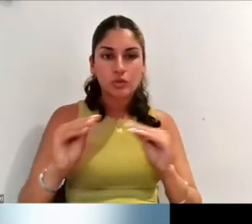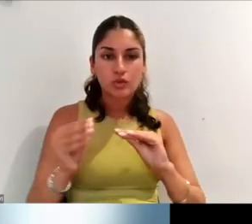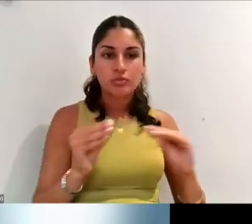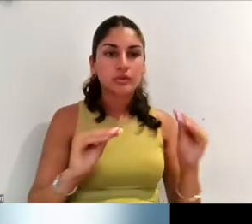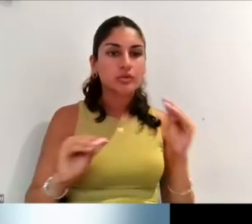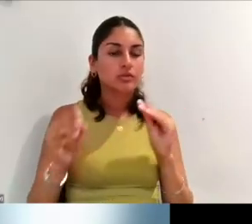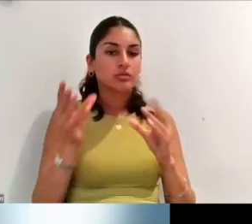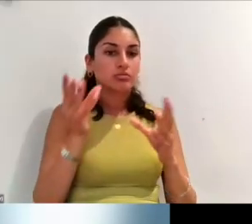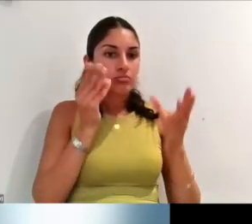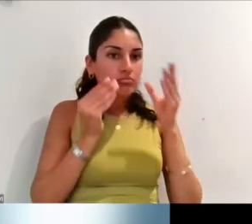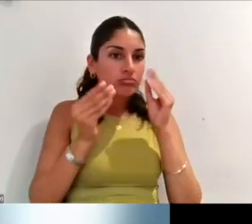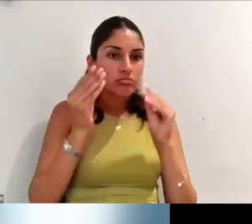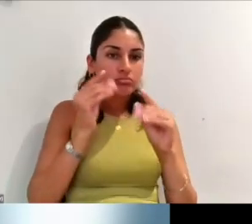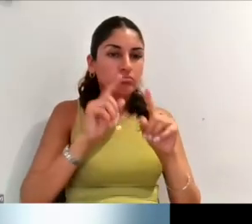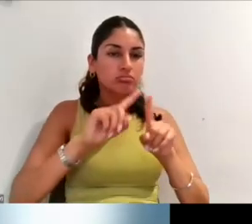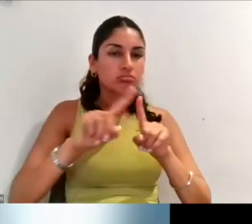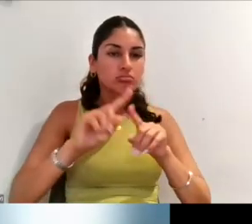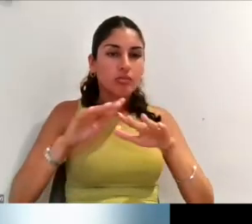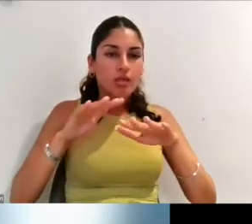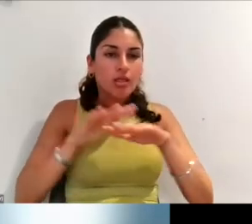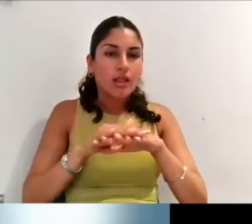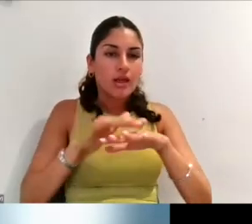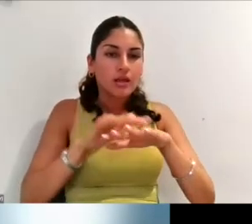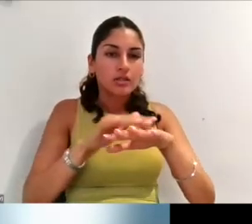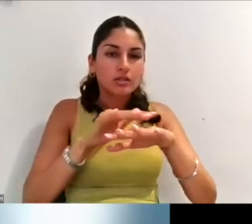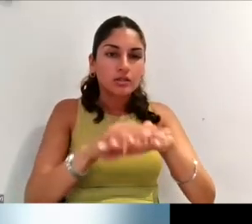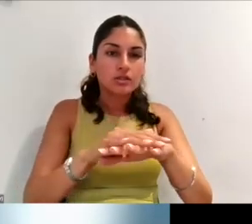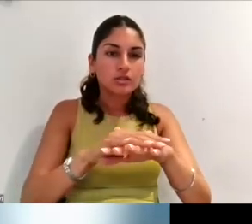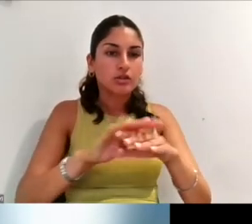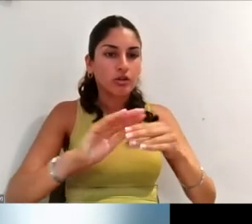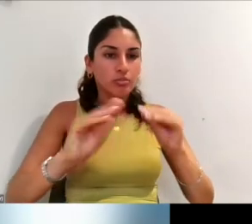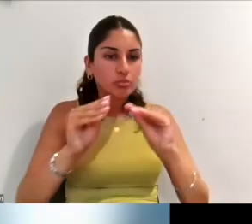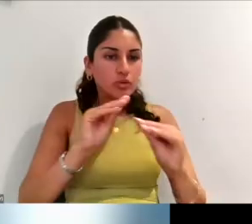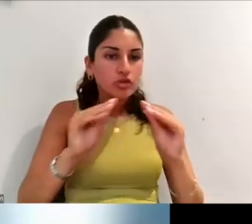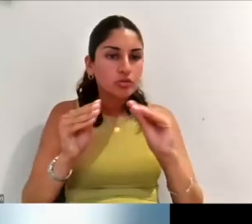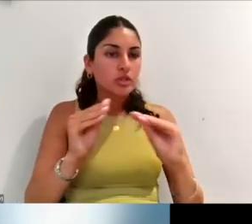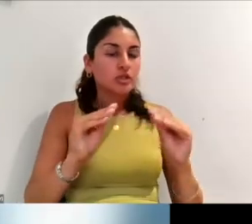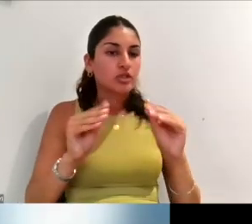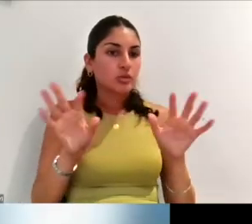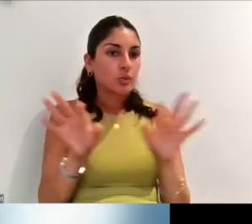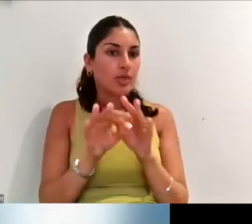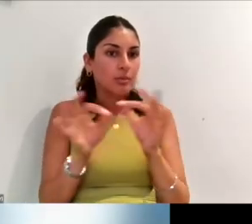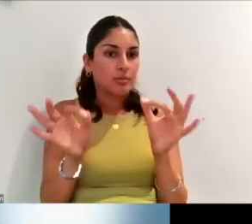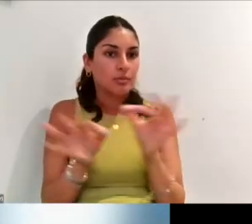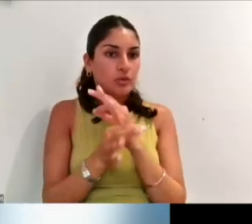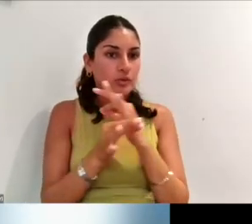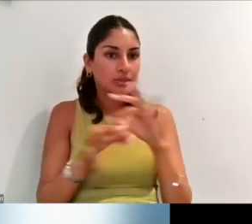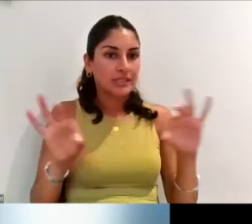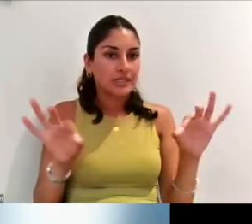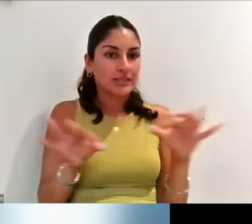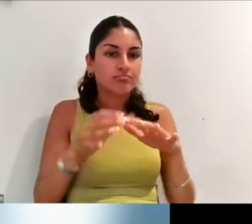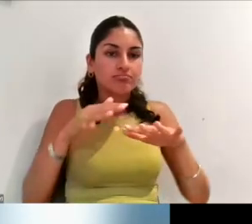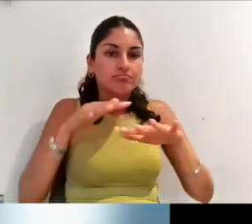the different layers of movement and audio which you combined together